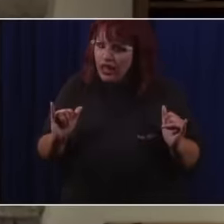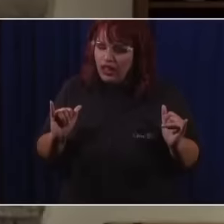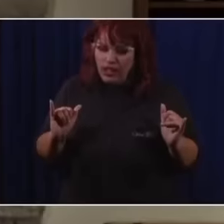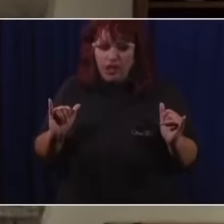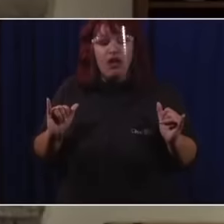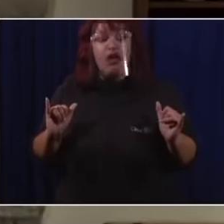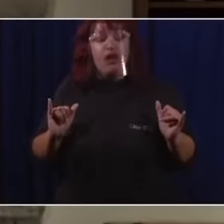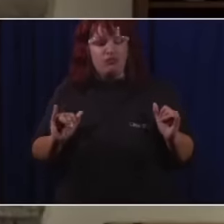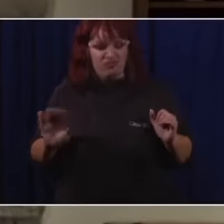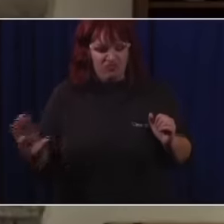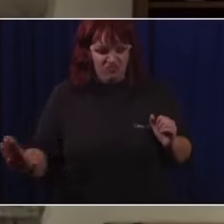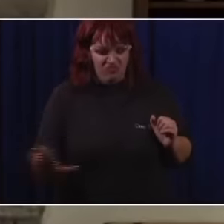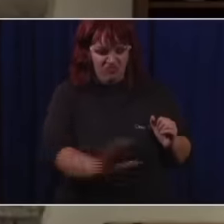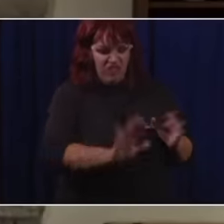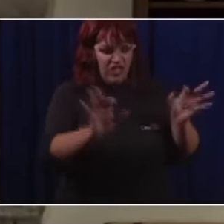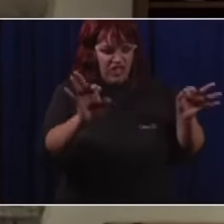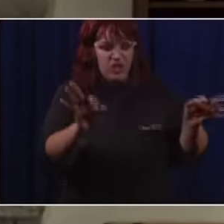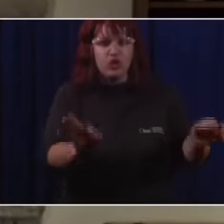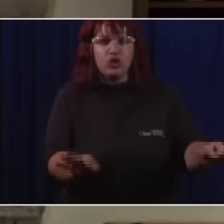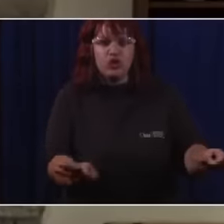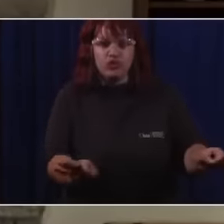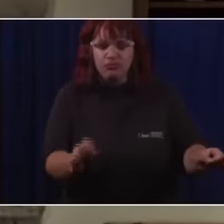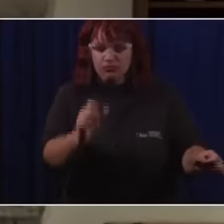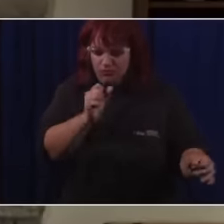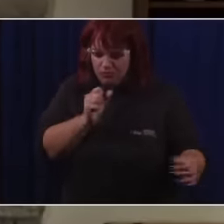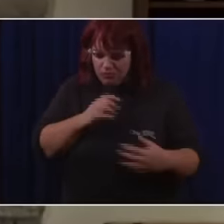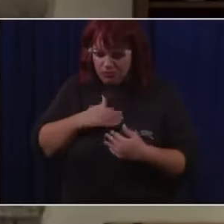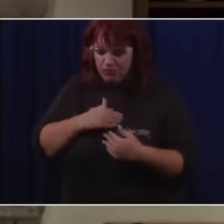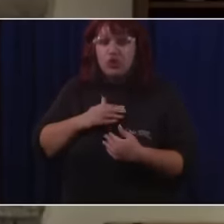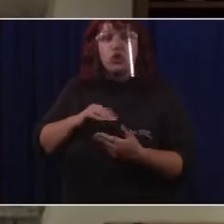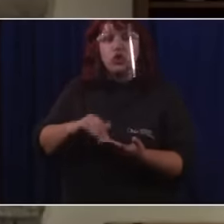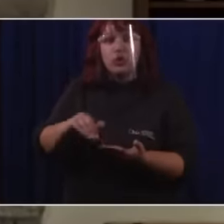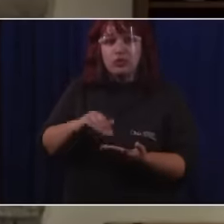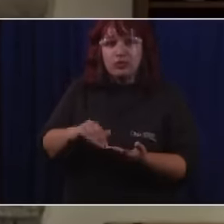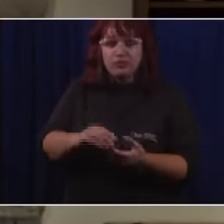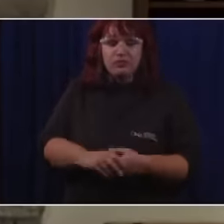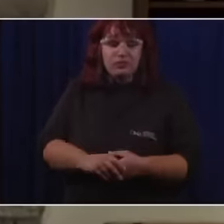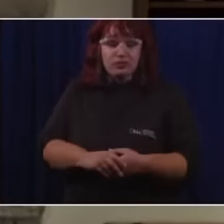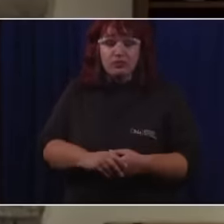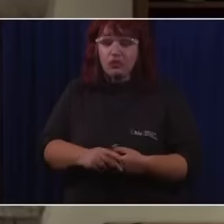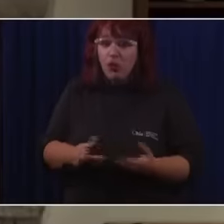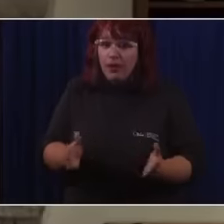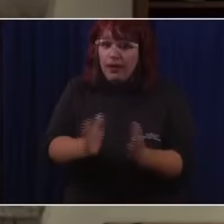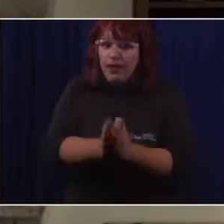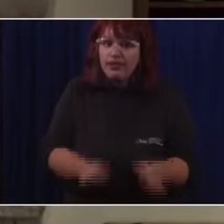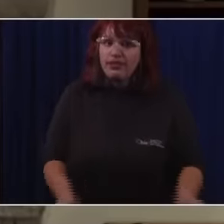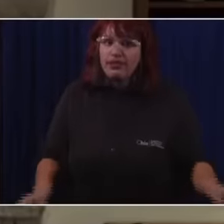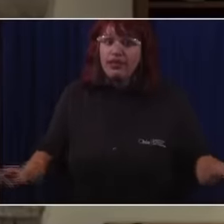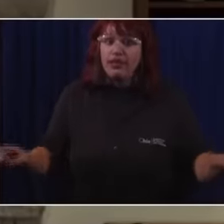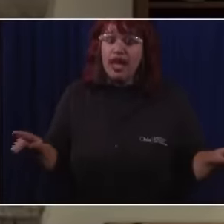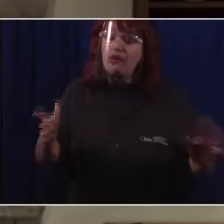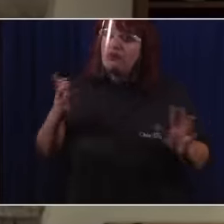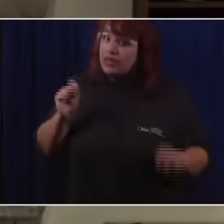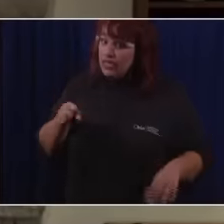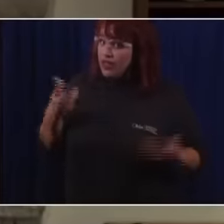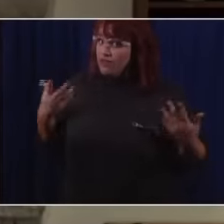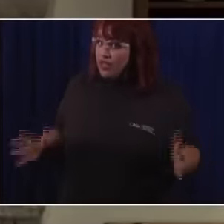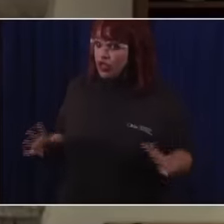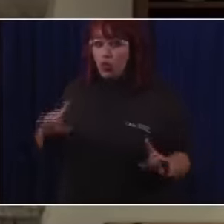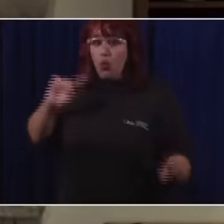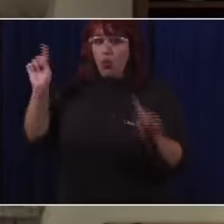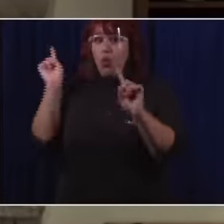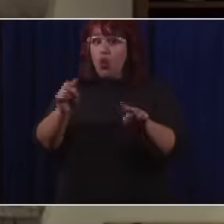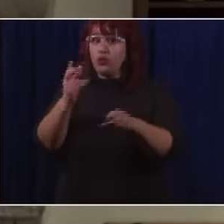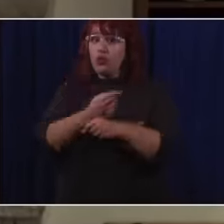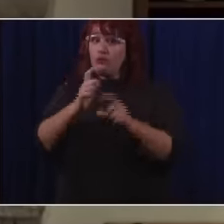Excuse me. Put on a mask order, which was not very popular with some people. And with the exception of, one